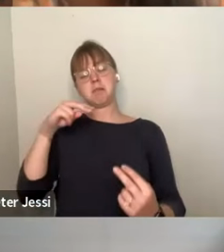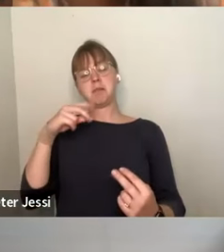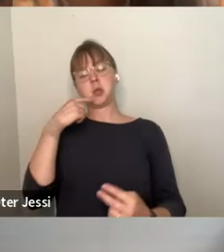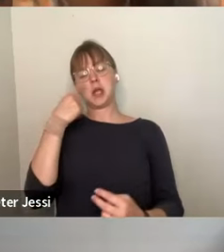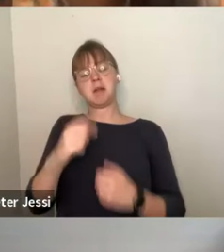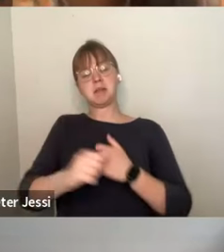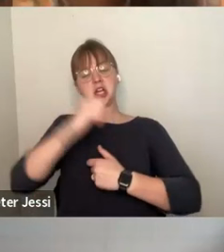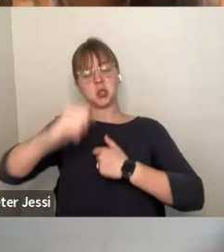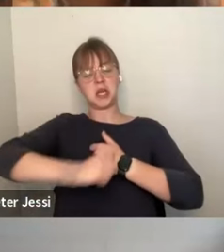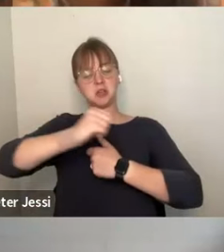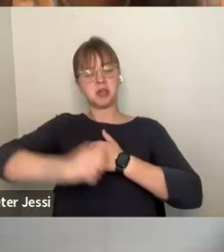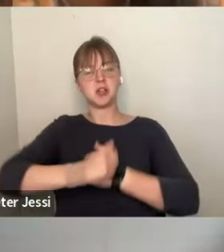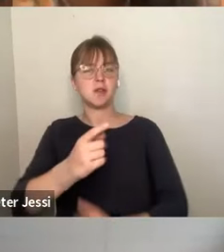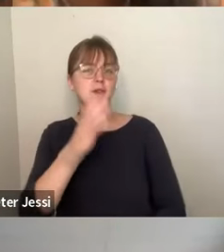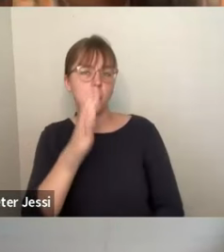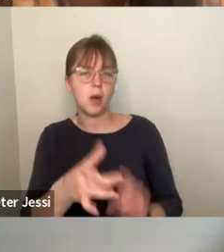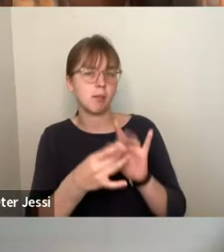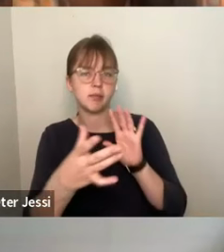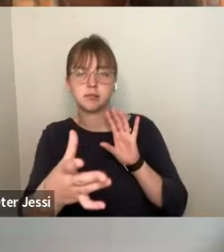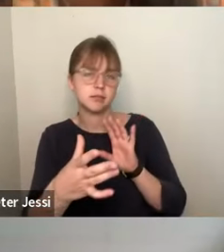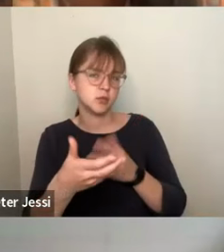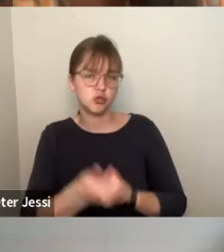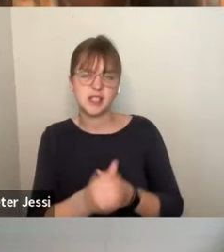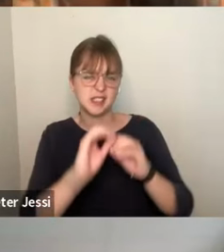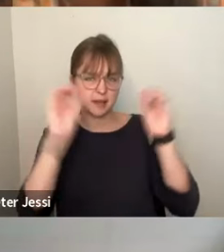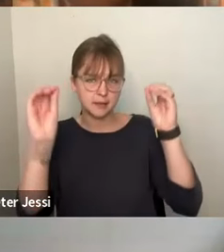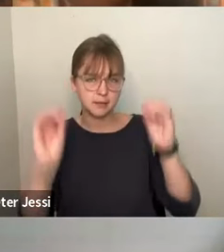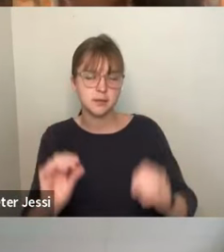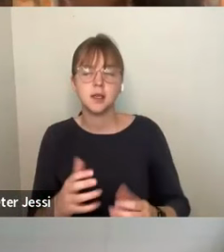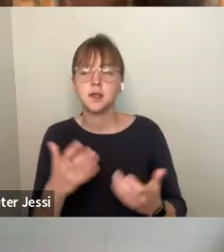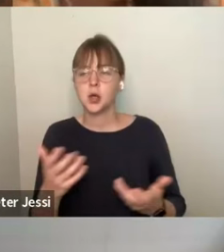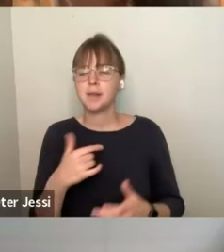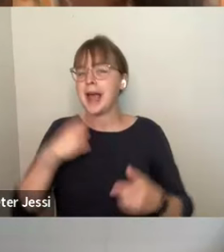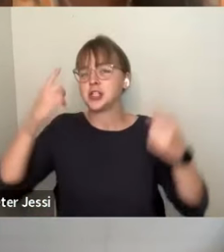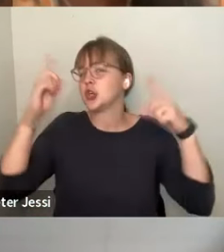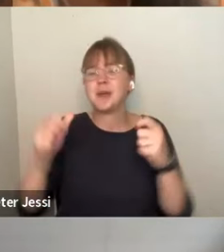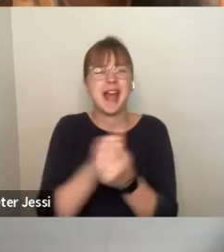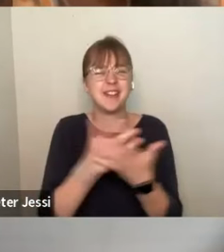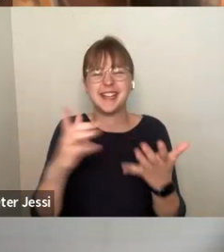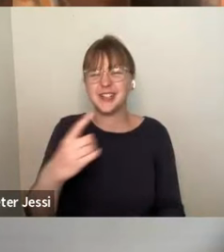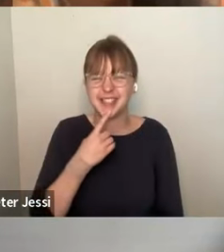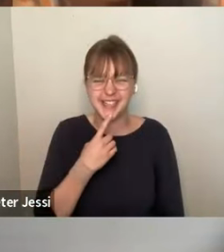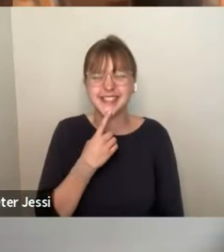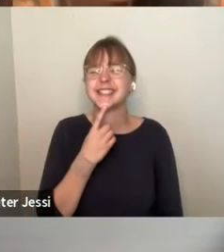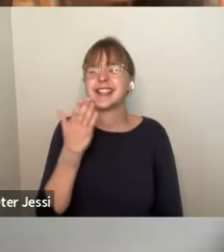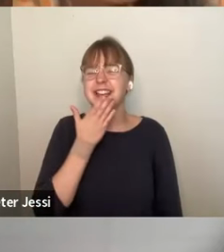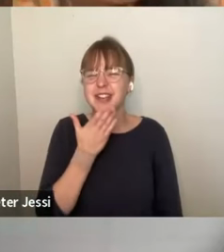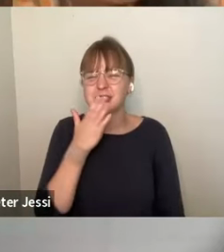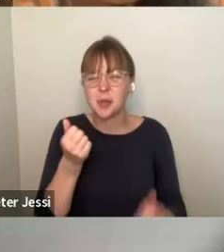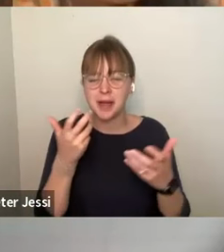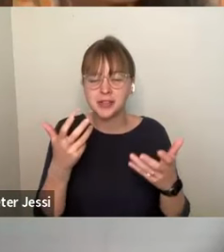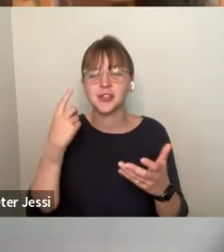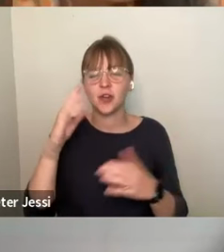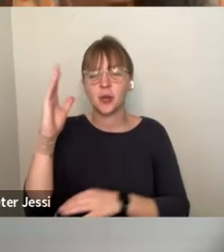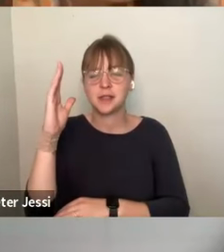turn away from this. And yeah, I mean, I just agree with all that you said and all that you presented. And